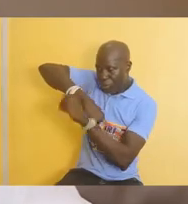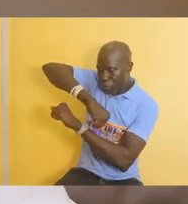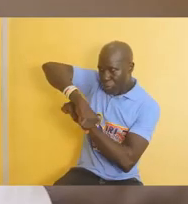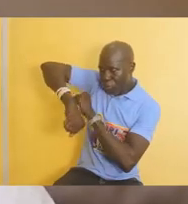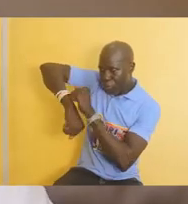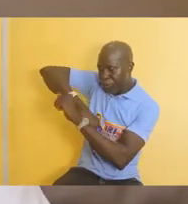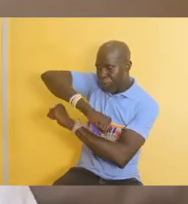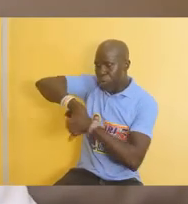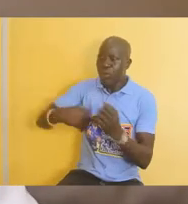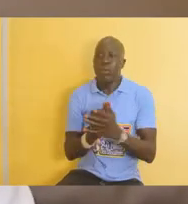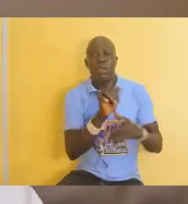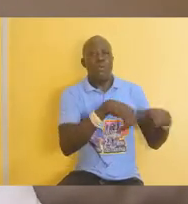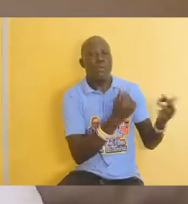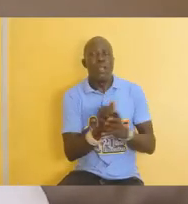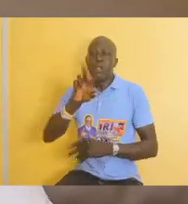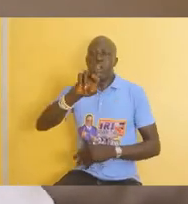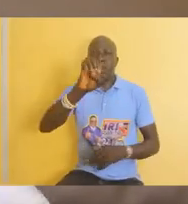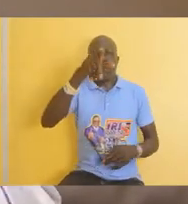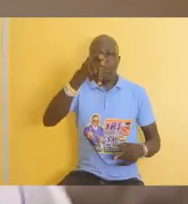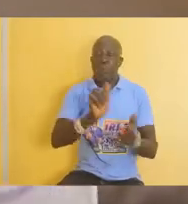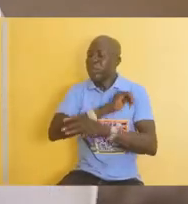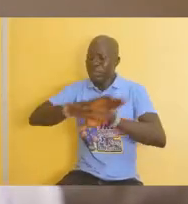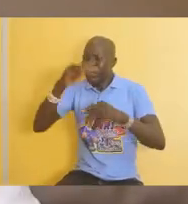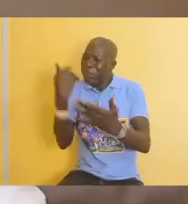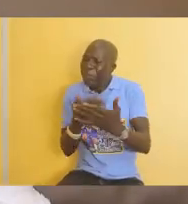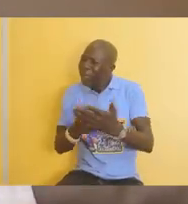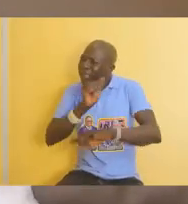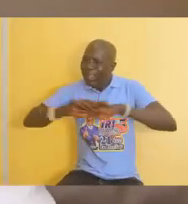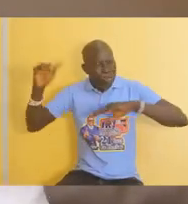Maybe they rope your children.